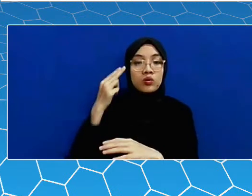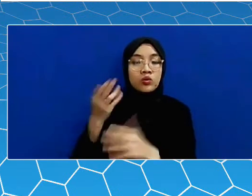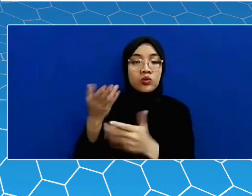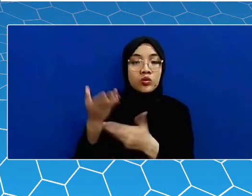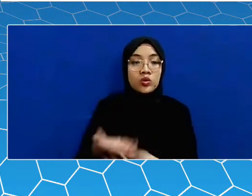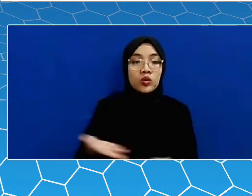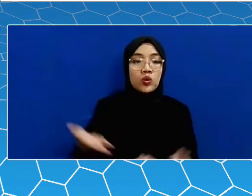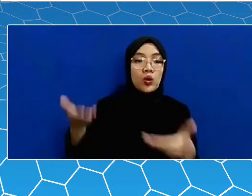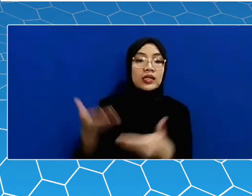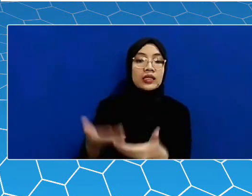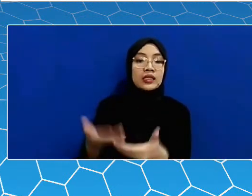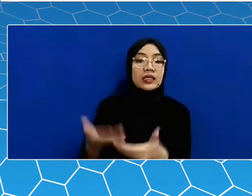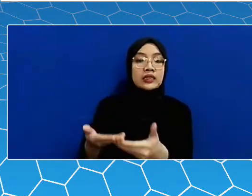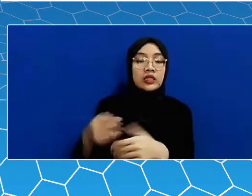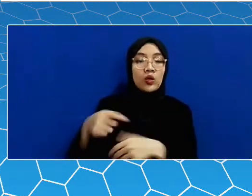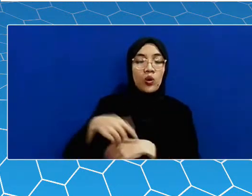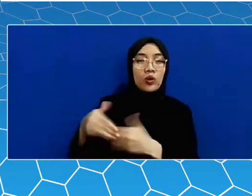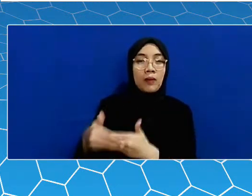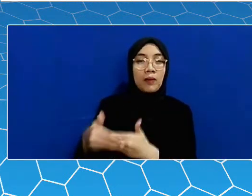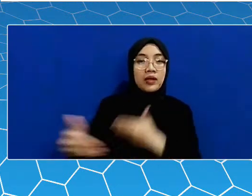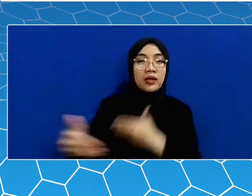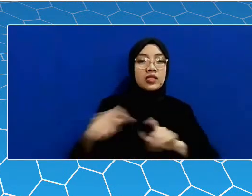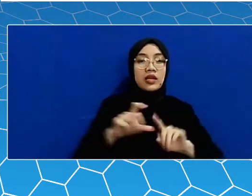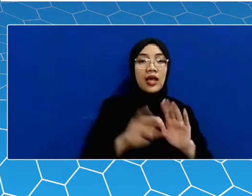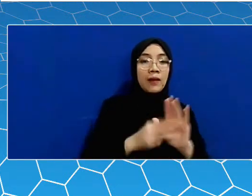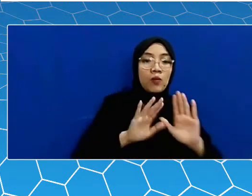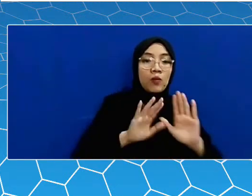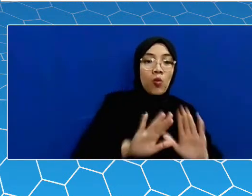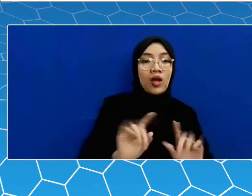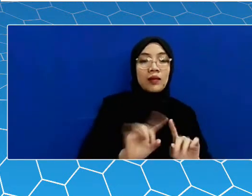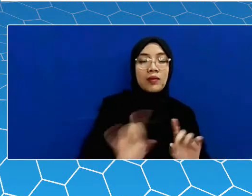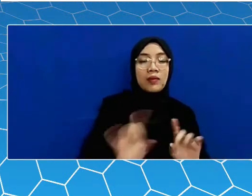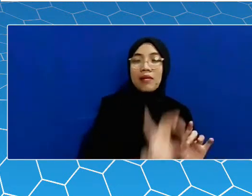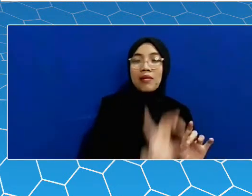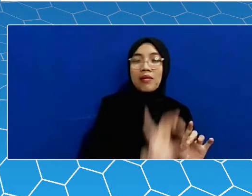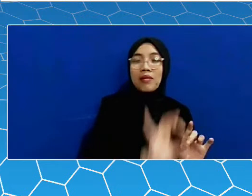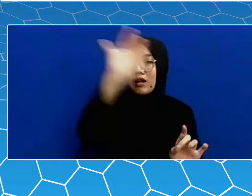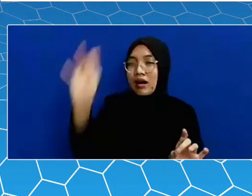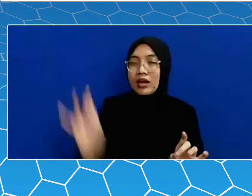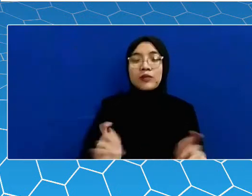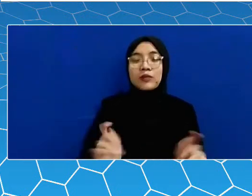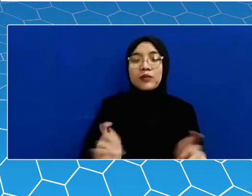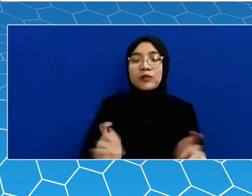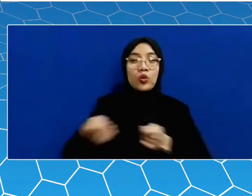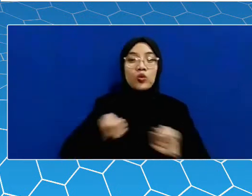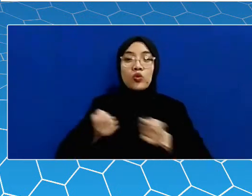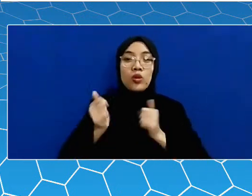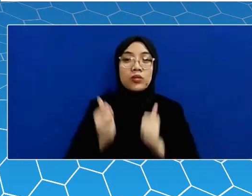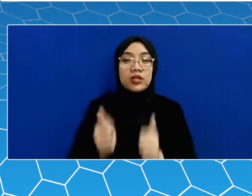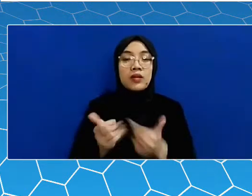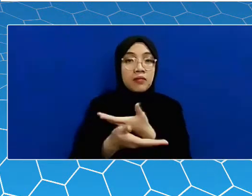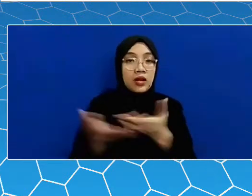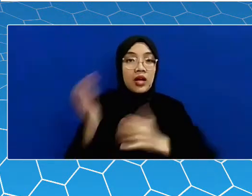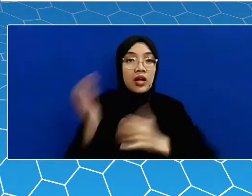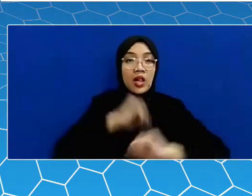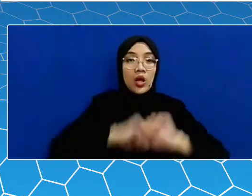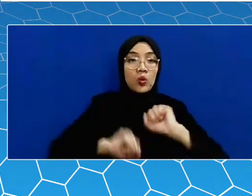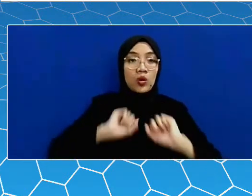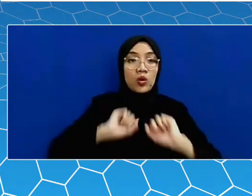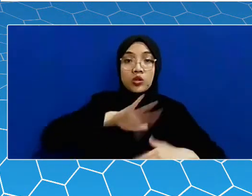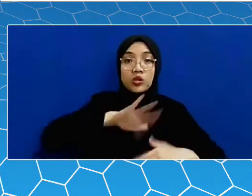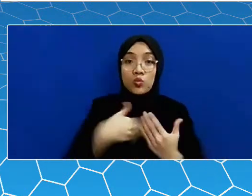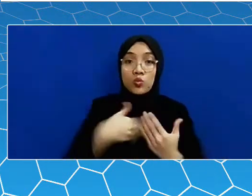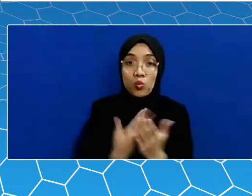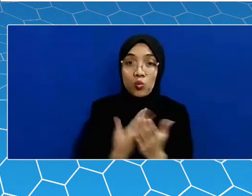aware of their health status and more proactive in managing that. And they've done this through basically a screening app and a